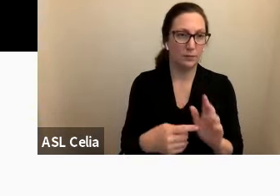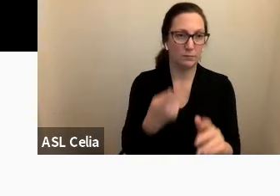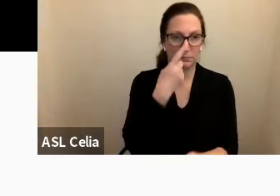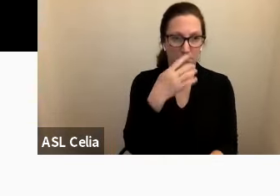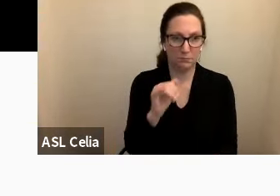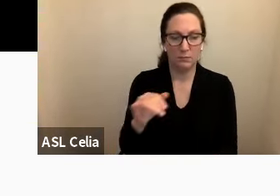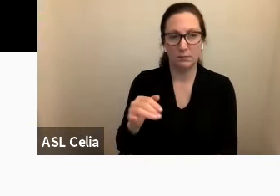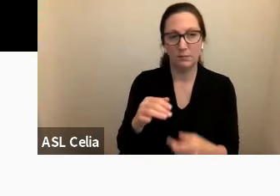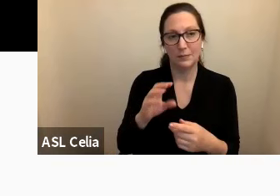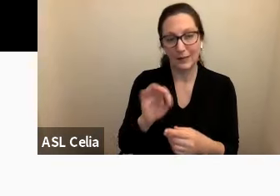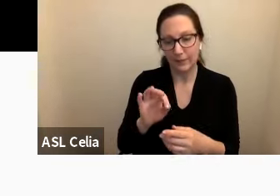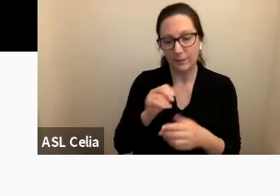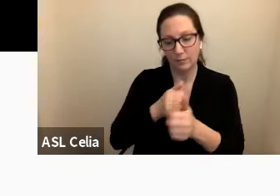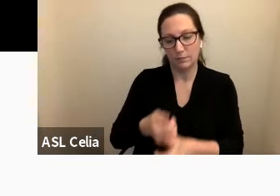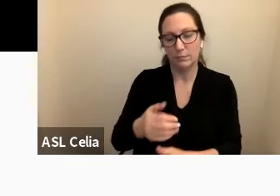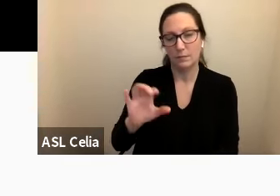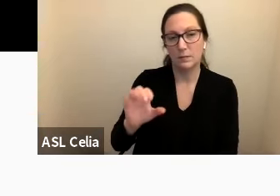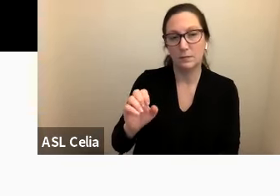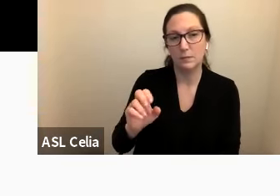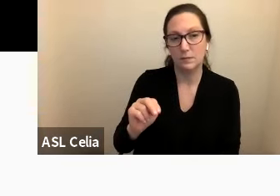could look like.